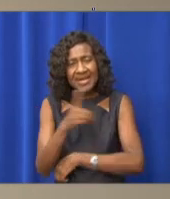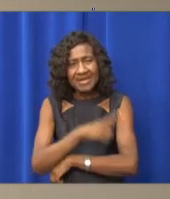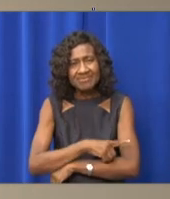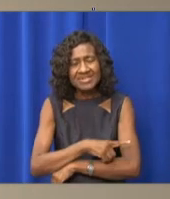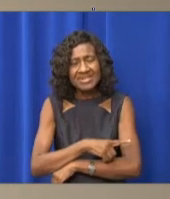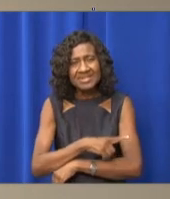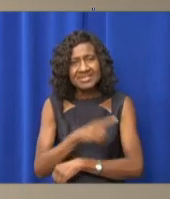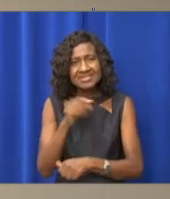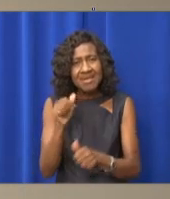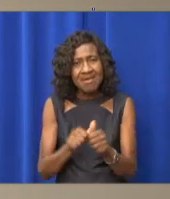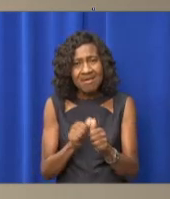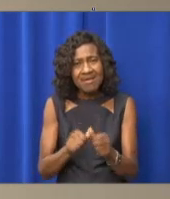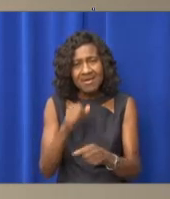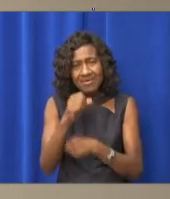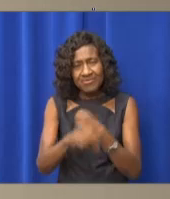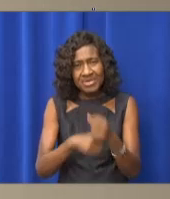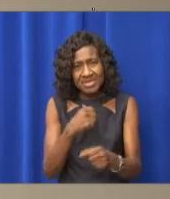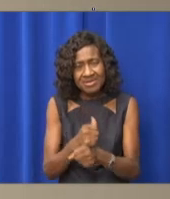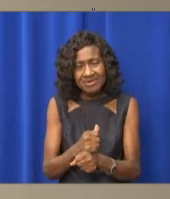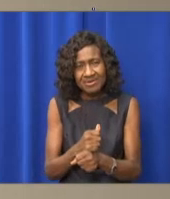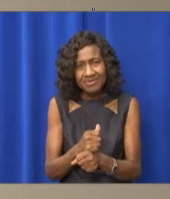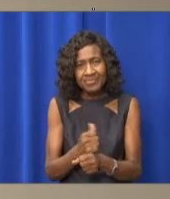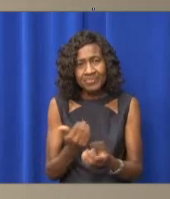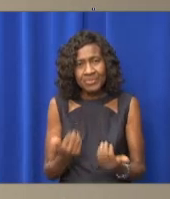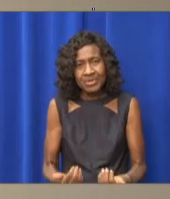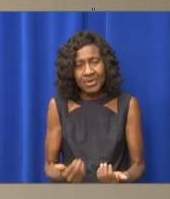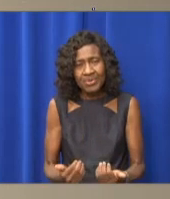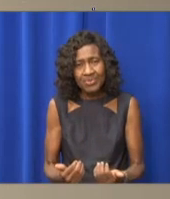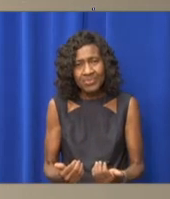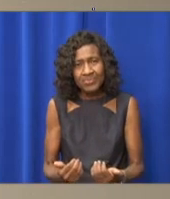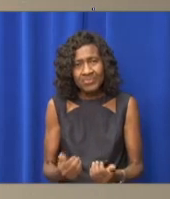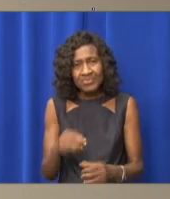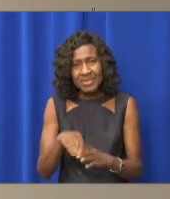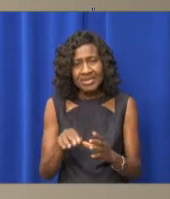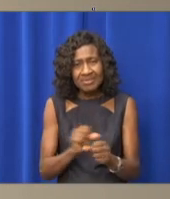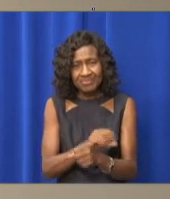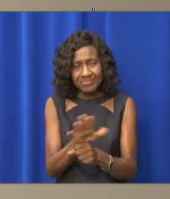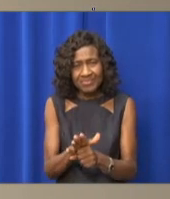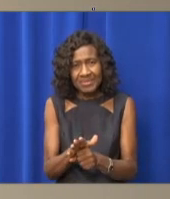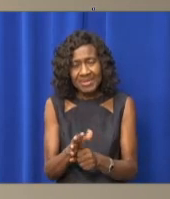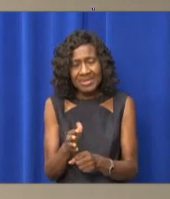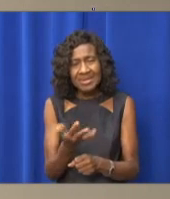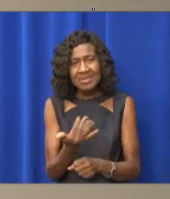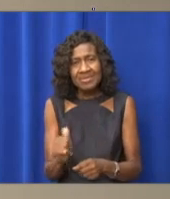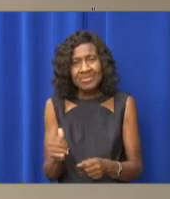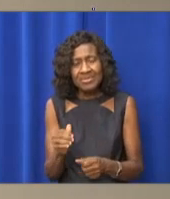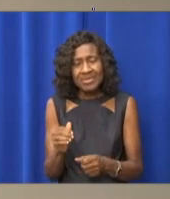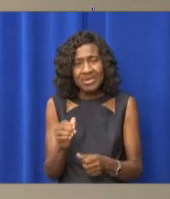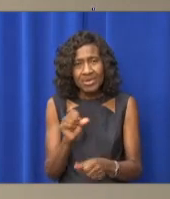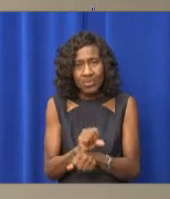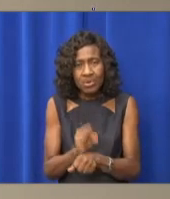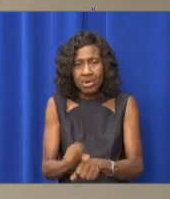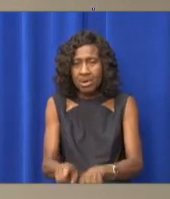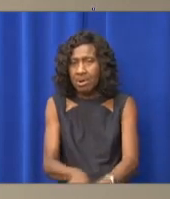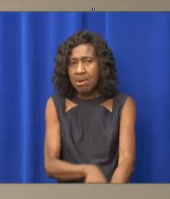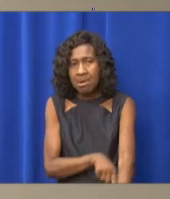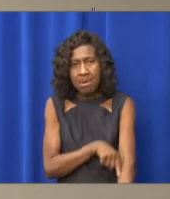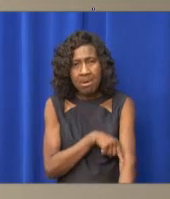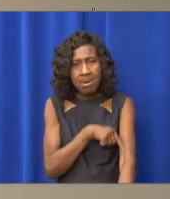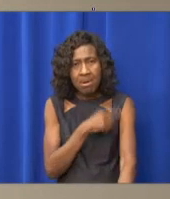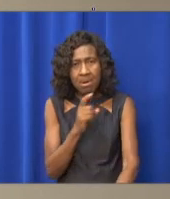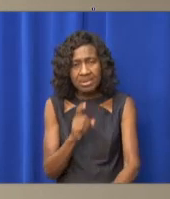they are working long shifts, wearing hot, heavy PPEs, and in some